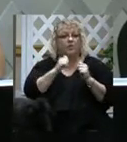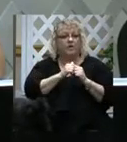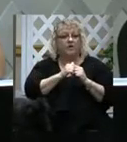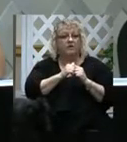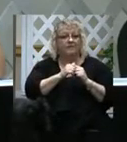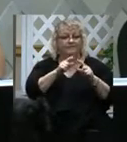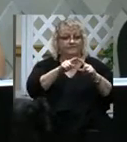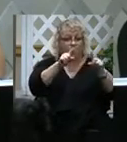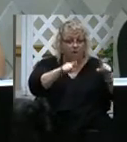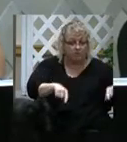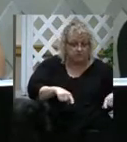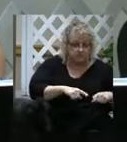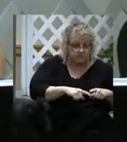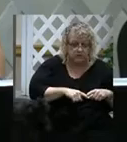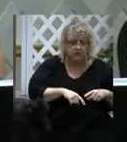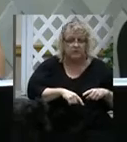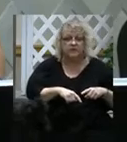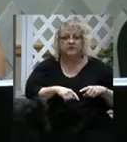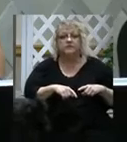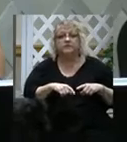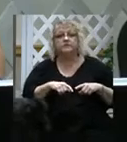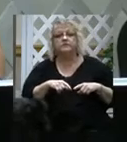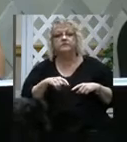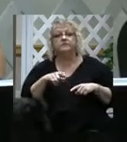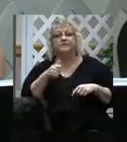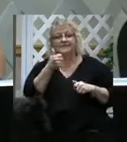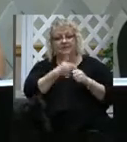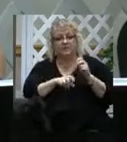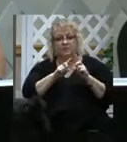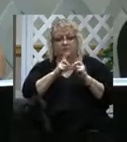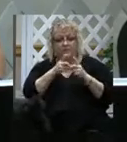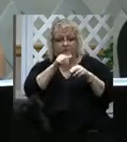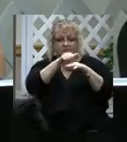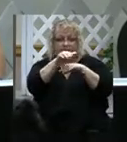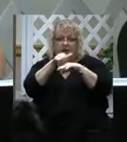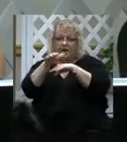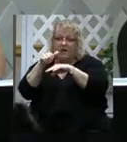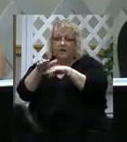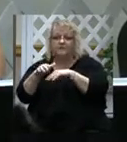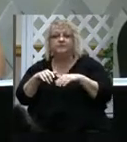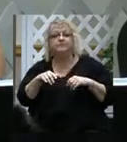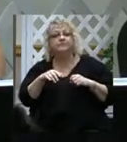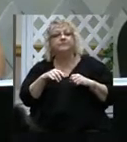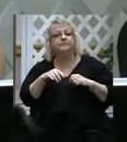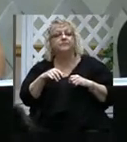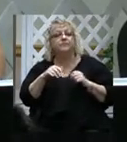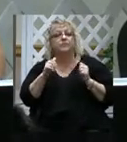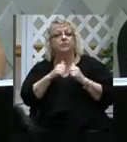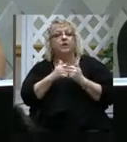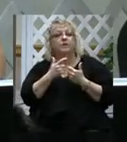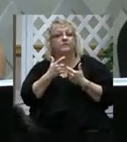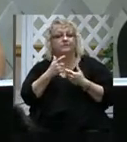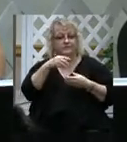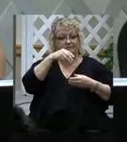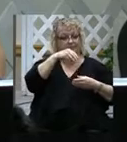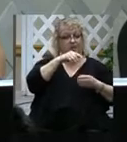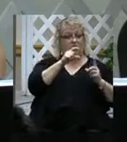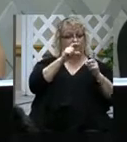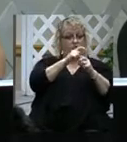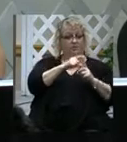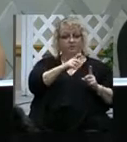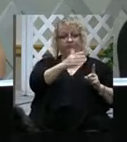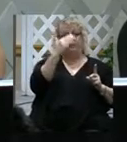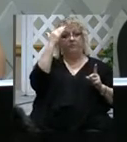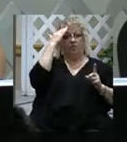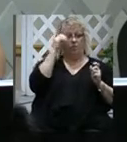forms that the department sends out. with the terminology that is